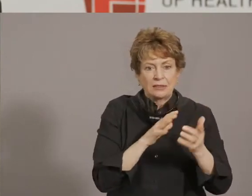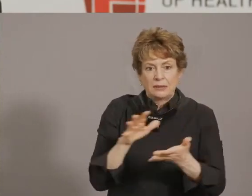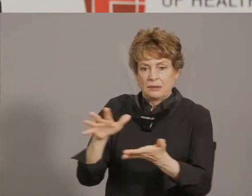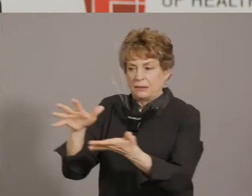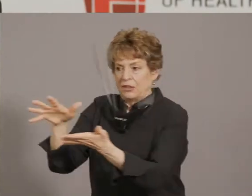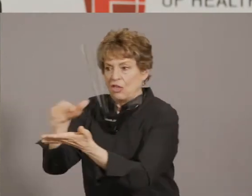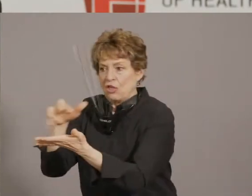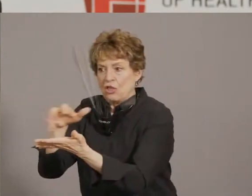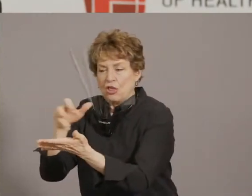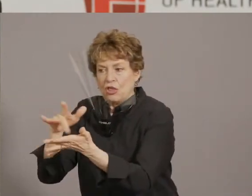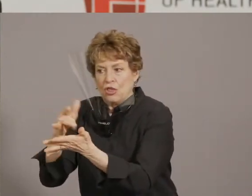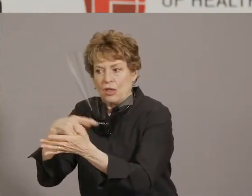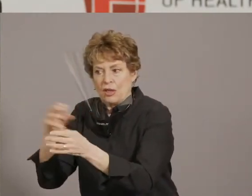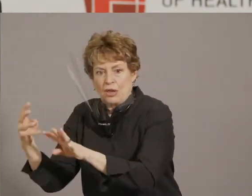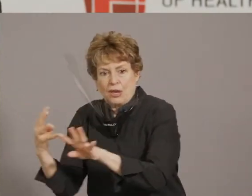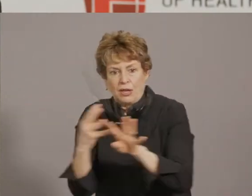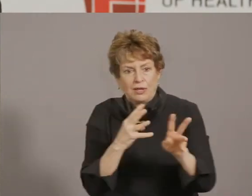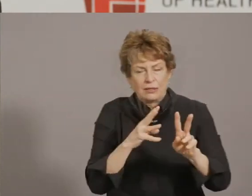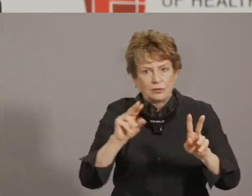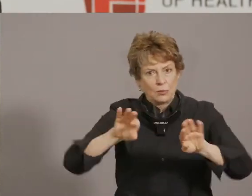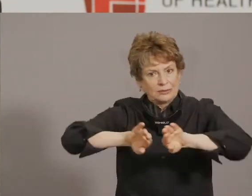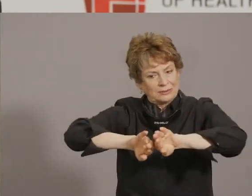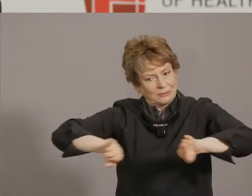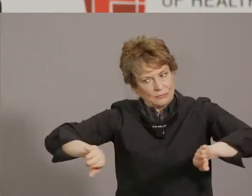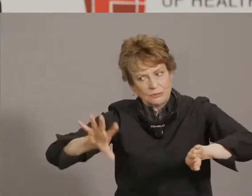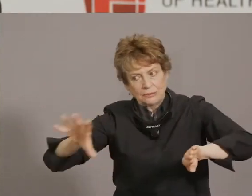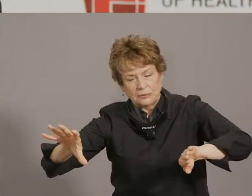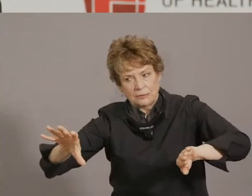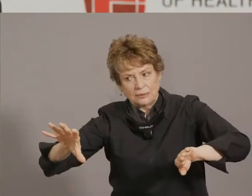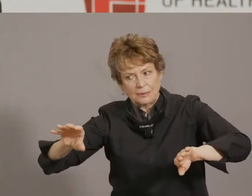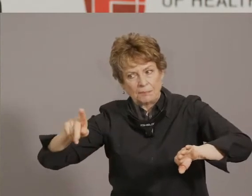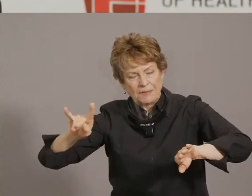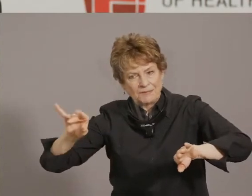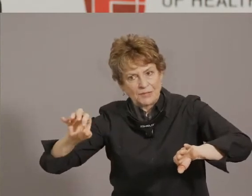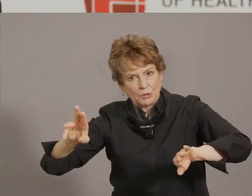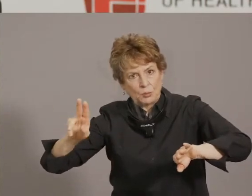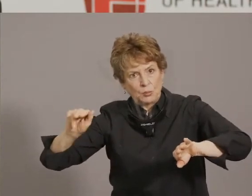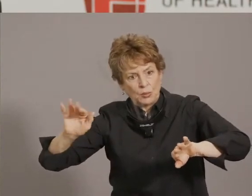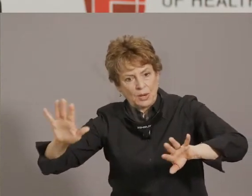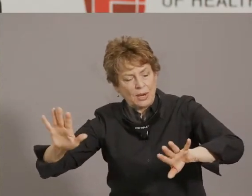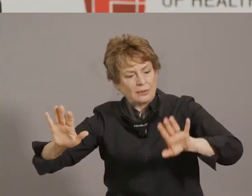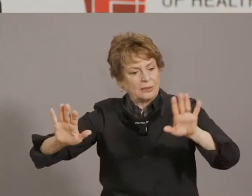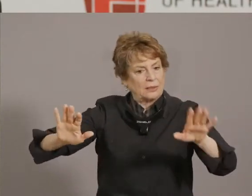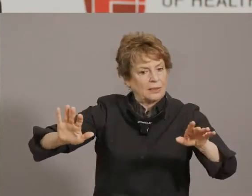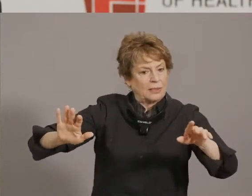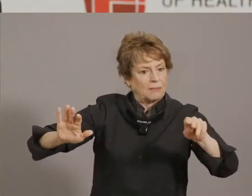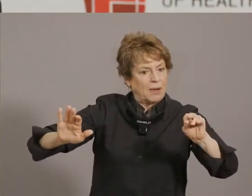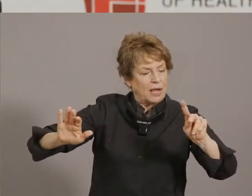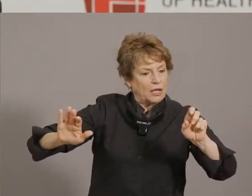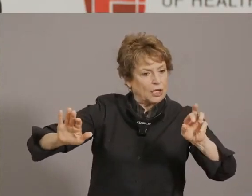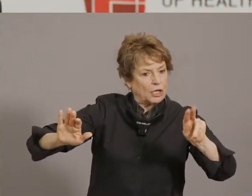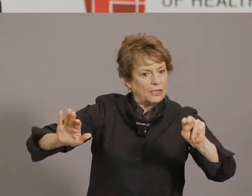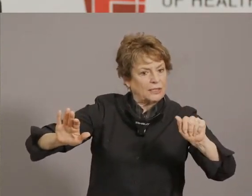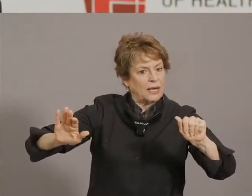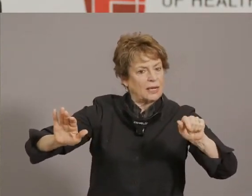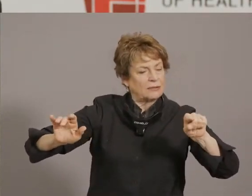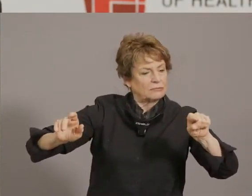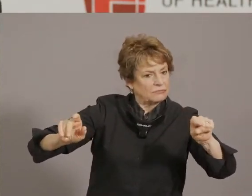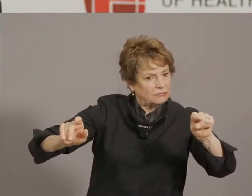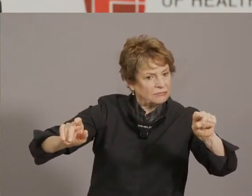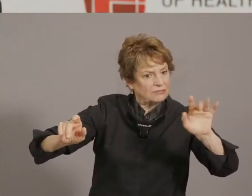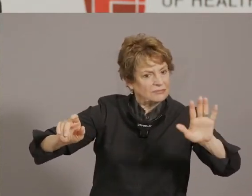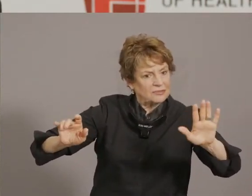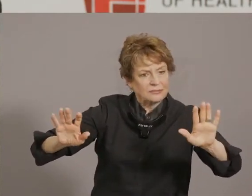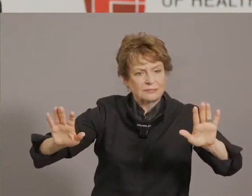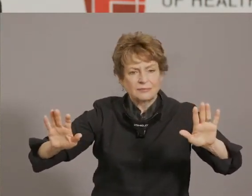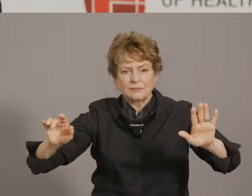we shifted U of A back to Pfizer. So that should not impact rural communities or community-based settings. One of